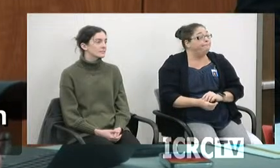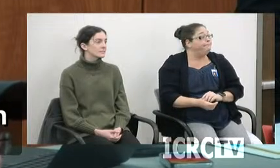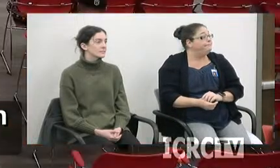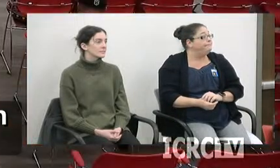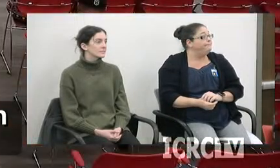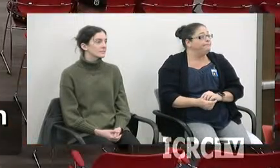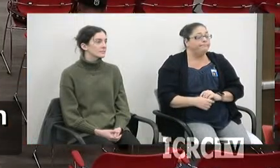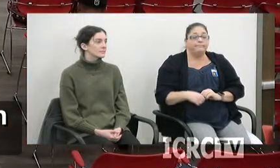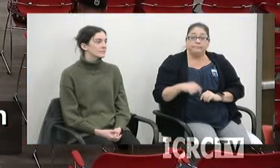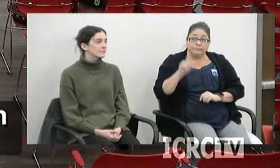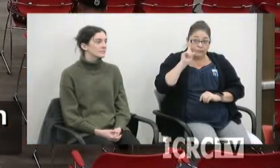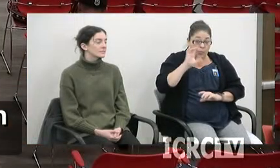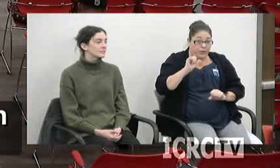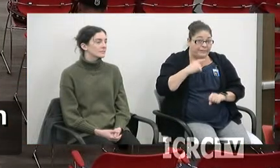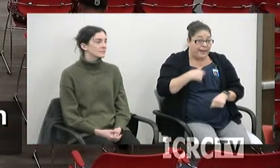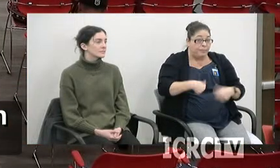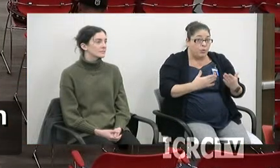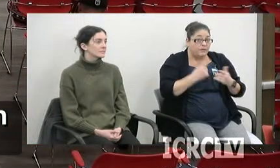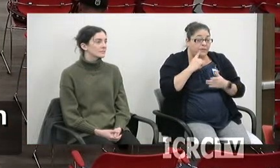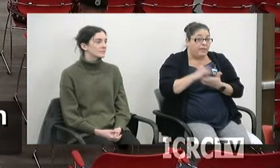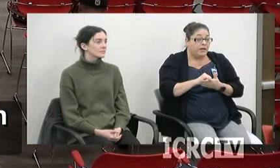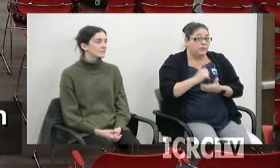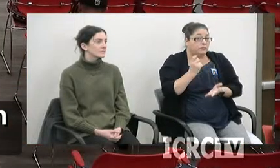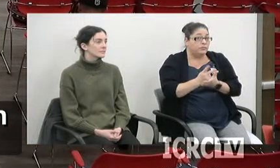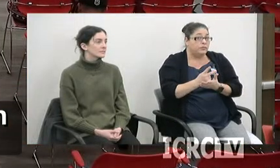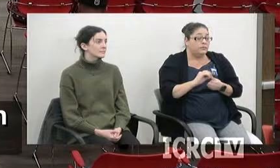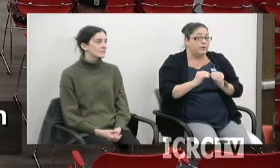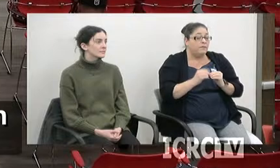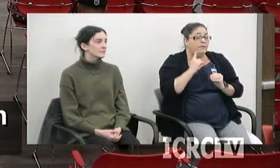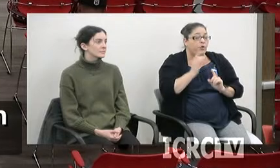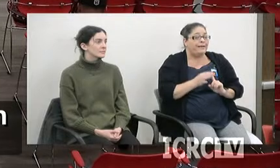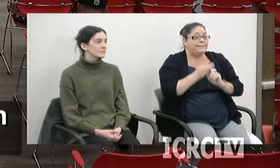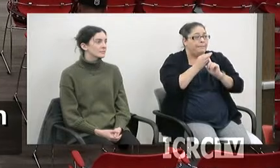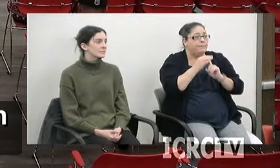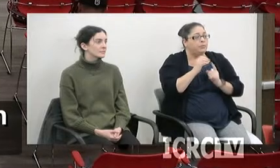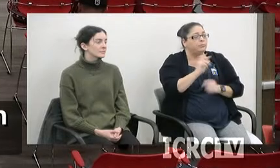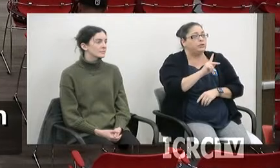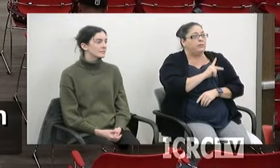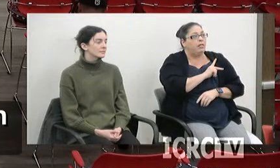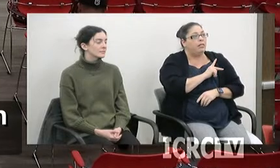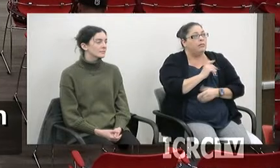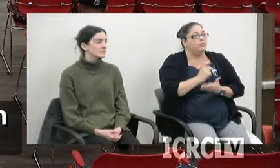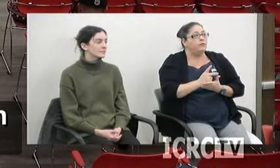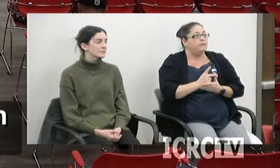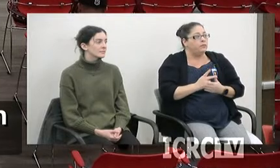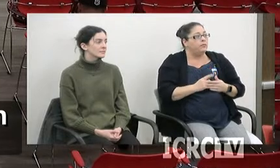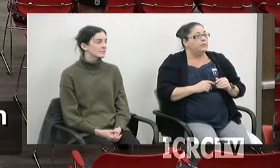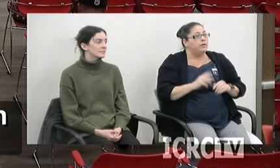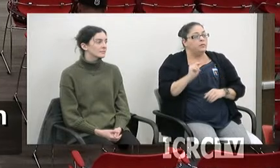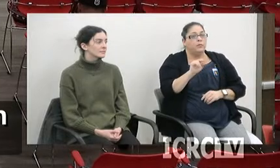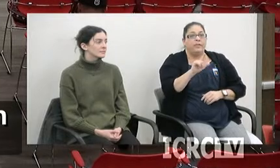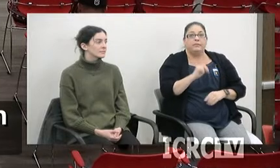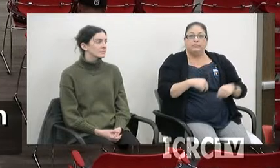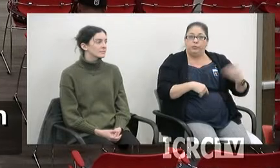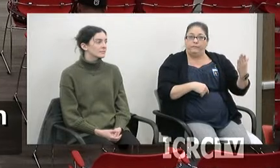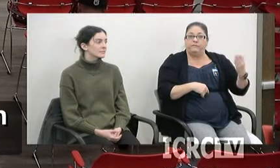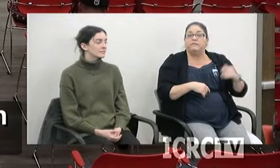I need a motion to approve item number 2, exempt personnel approval here. So moved.